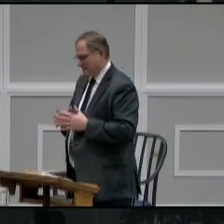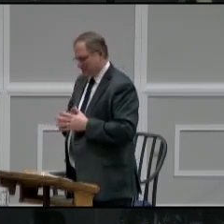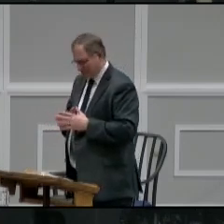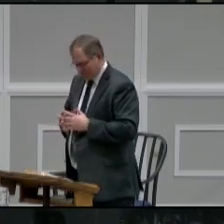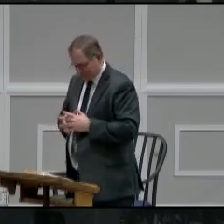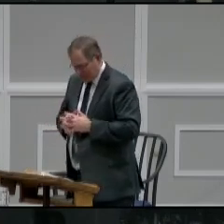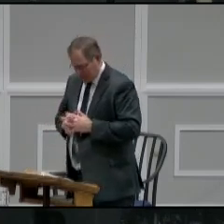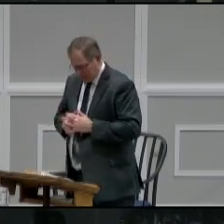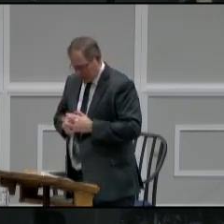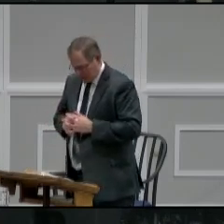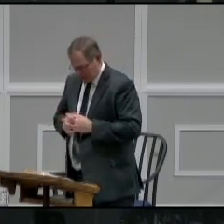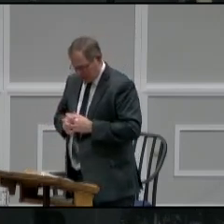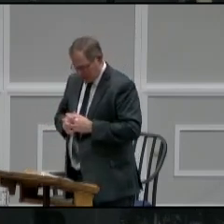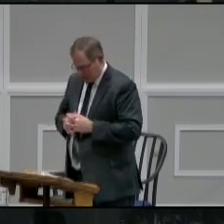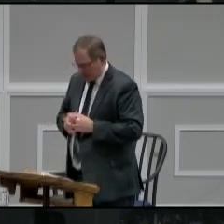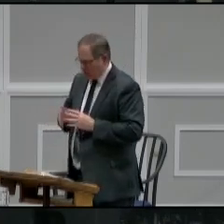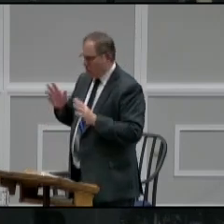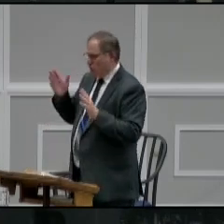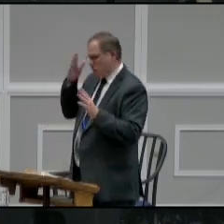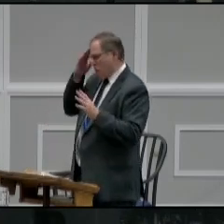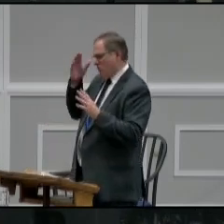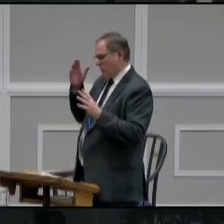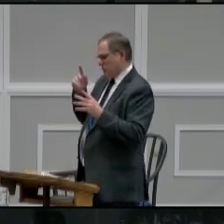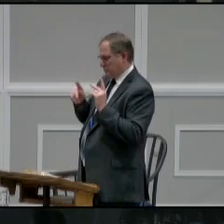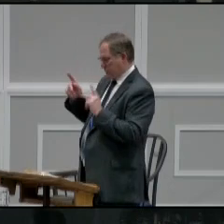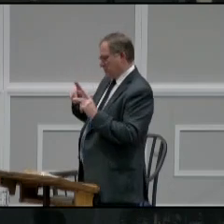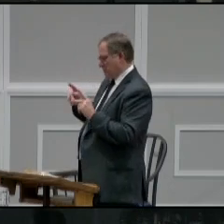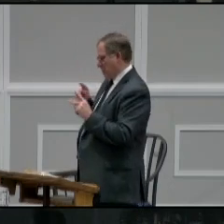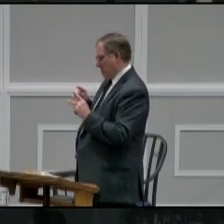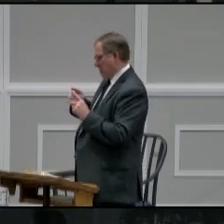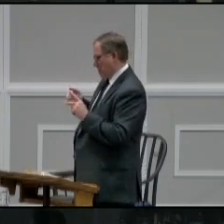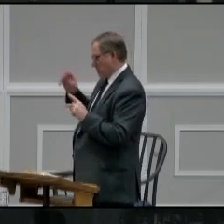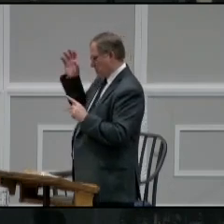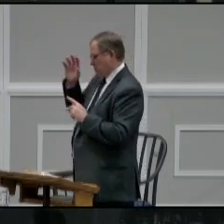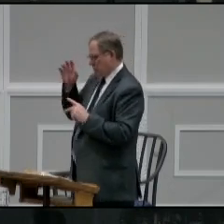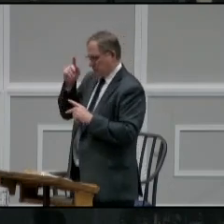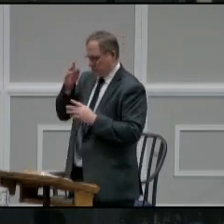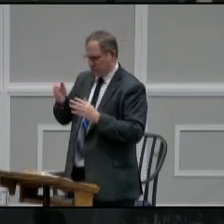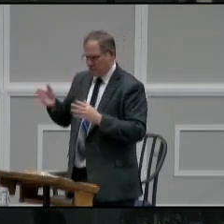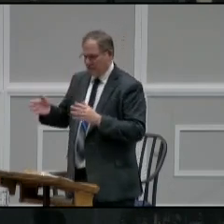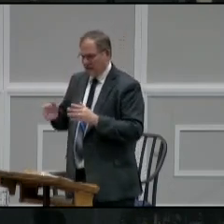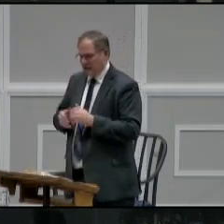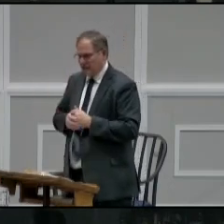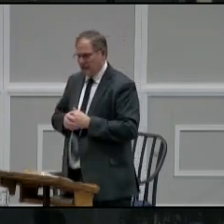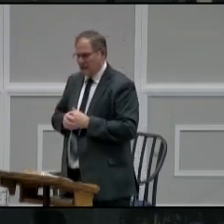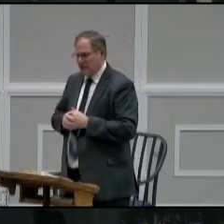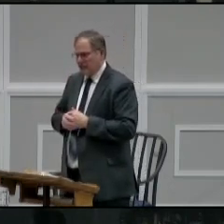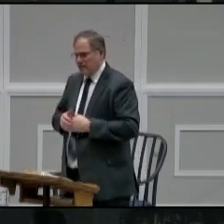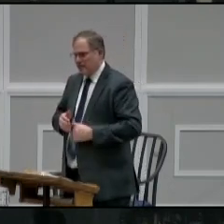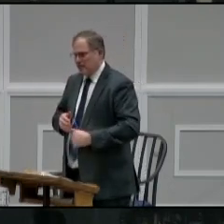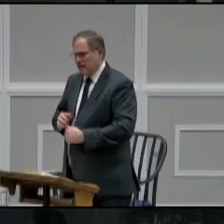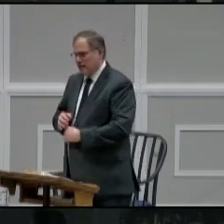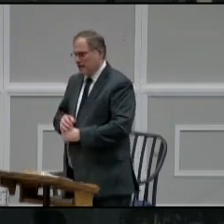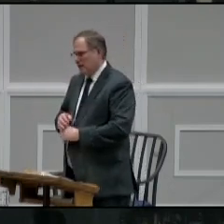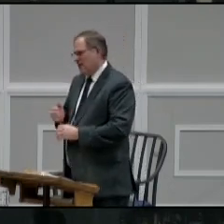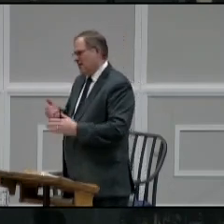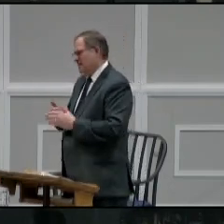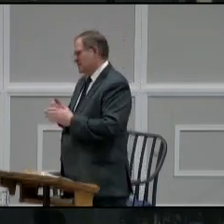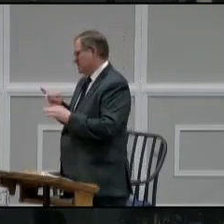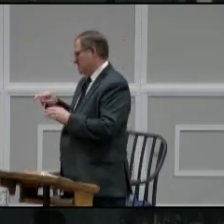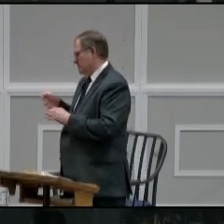Thou knowest the people that they are set on mischief. Can I translate that for us again? It's just the way things